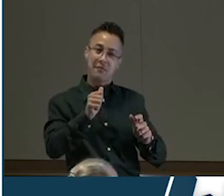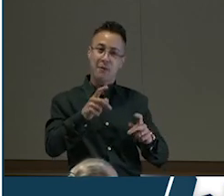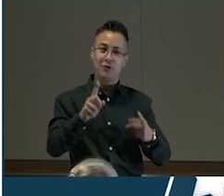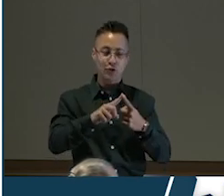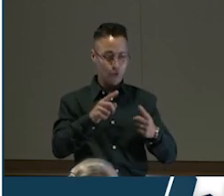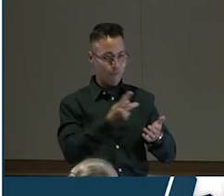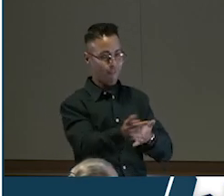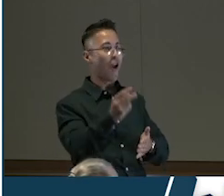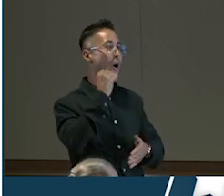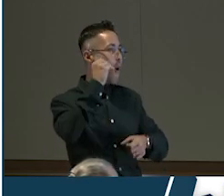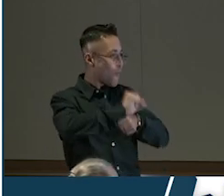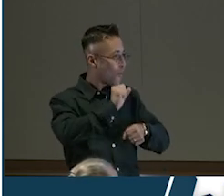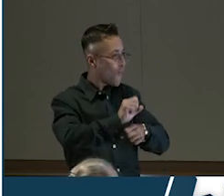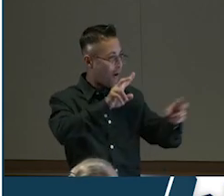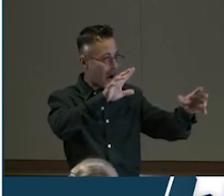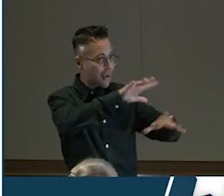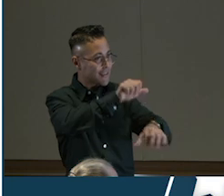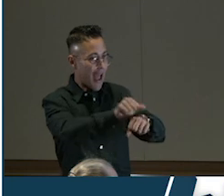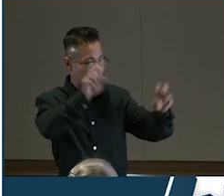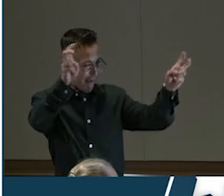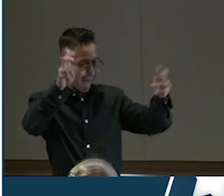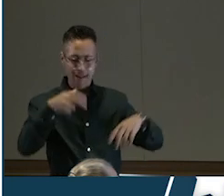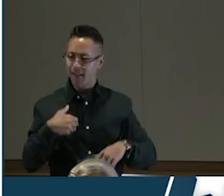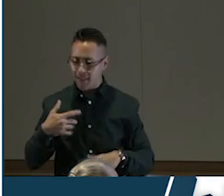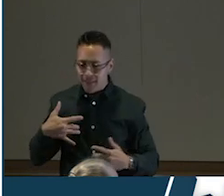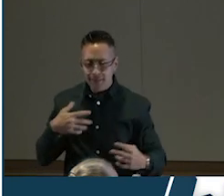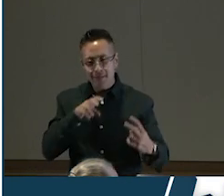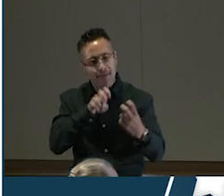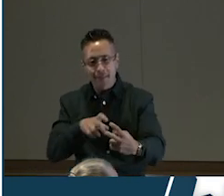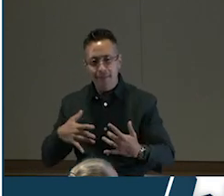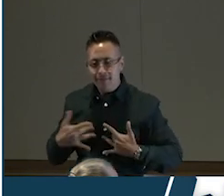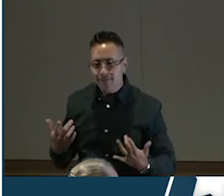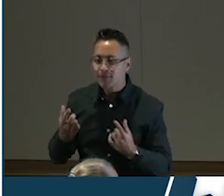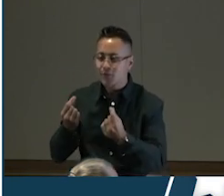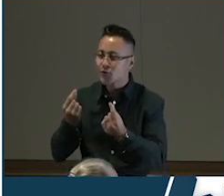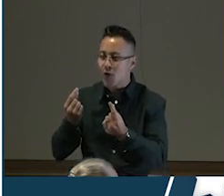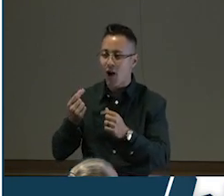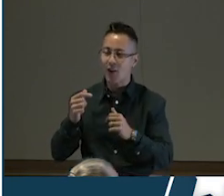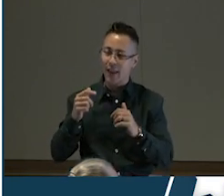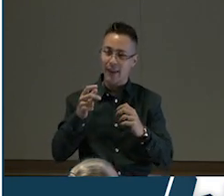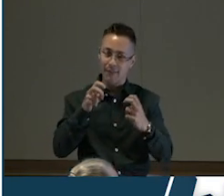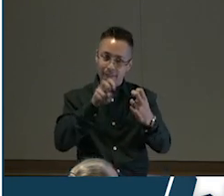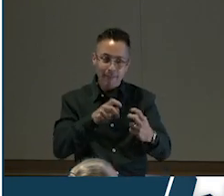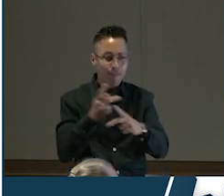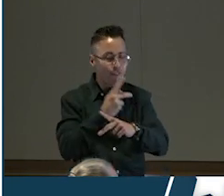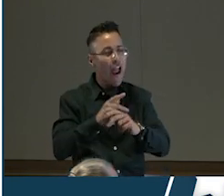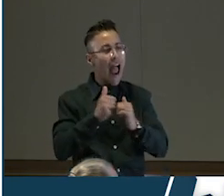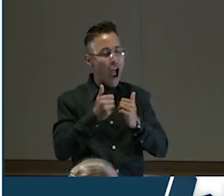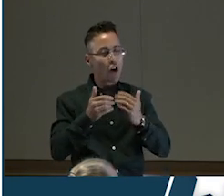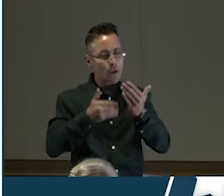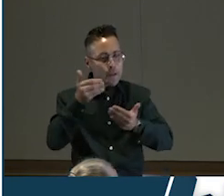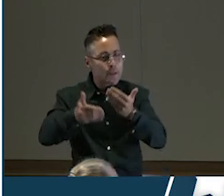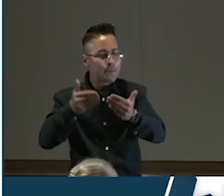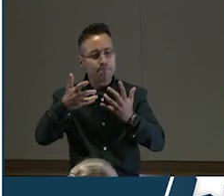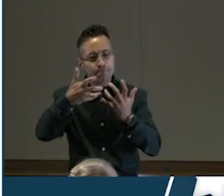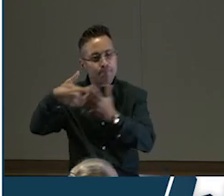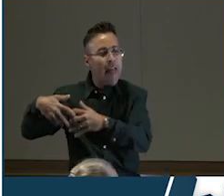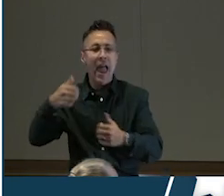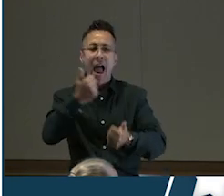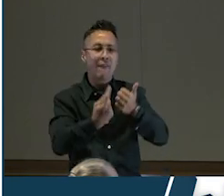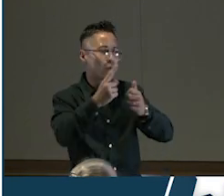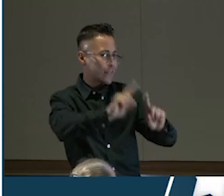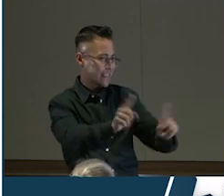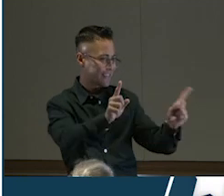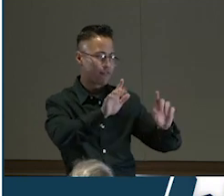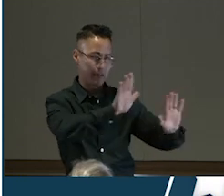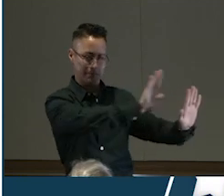why wasn't this done and what's going on? And let's actually work on how we facilitate a result for you. Everybody's different, so every plan's got to be